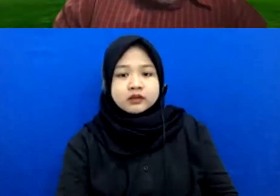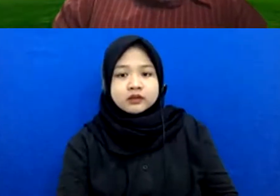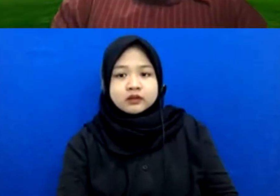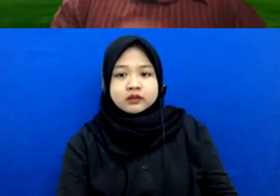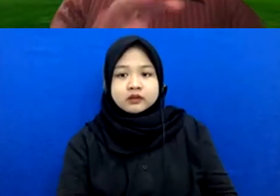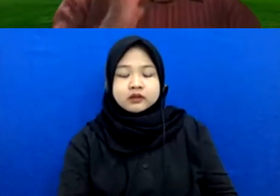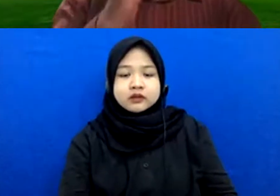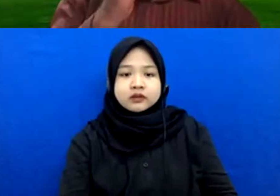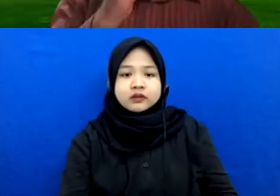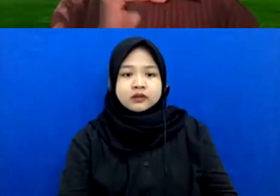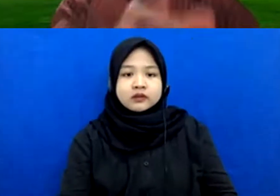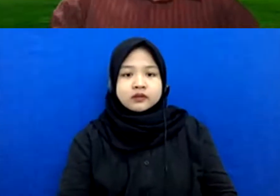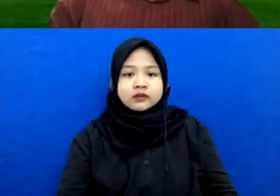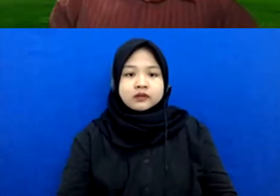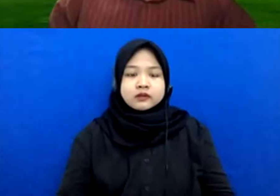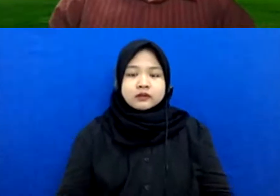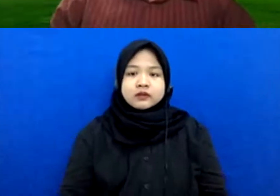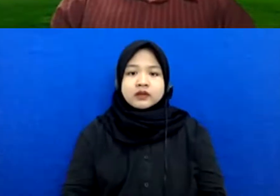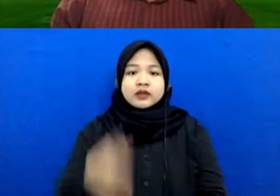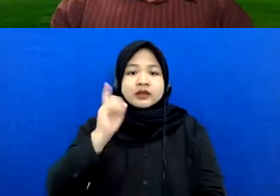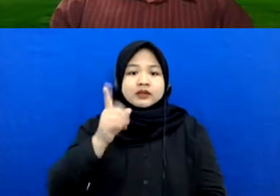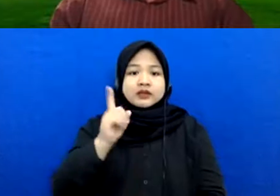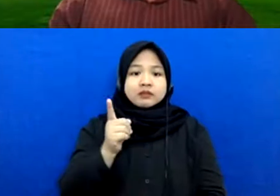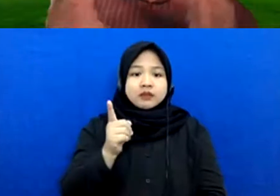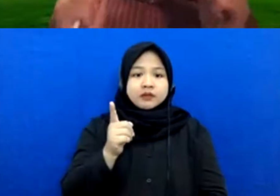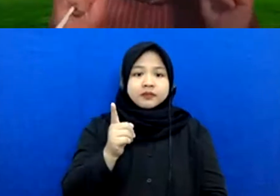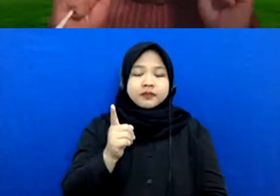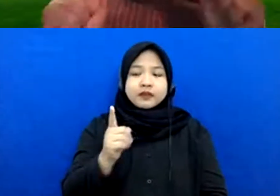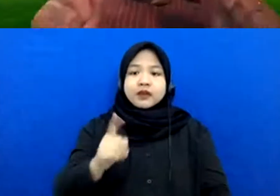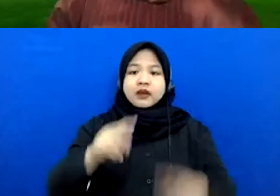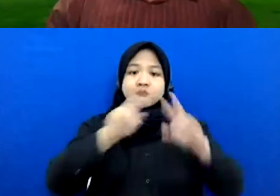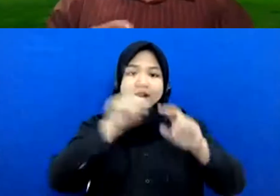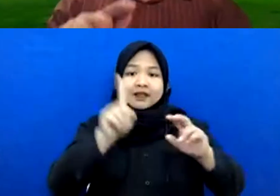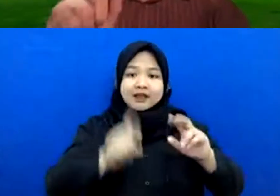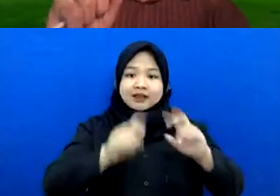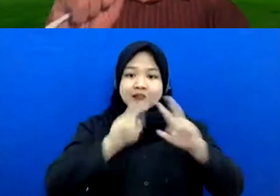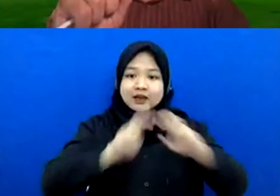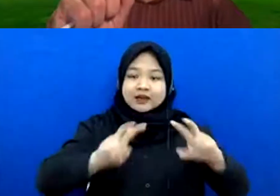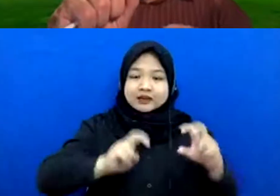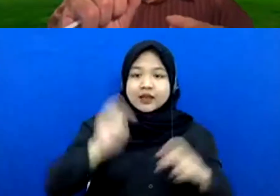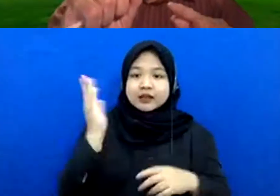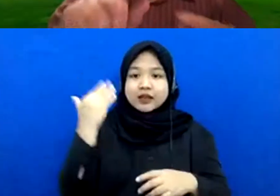Yeah, because the ones that are the research questions that the interview